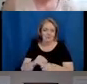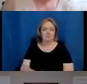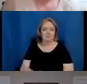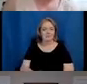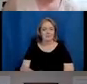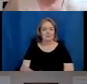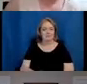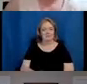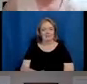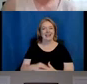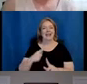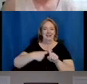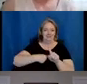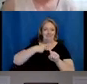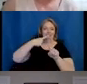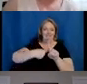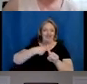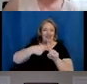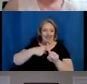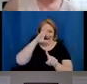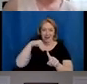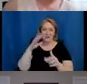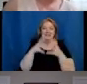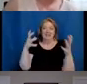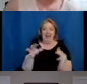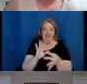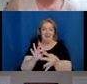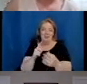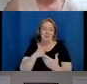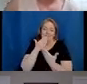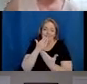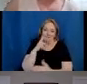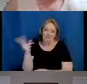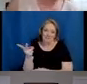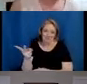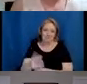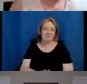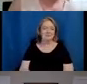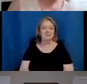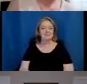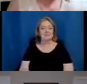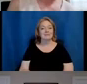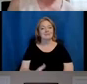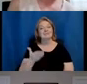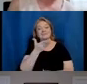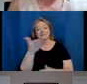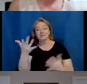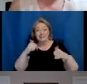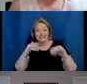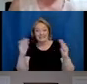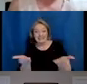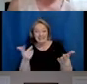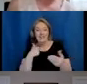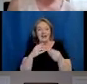month after month. I know this is a lot of interpretation work, so we appreciate you. For those of you remaining, I have added